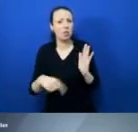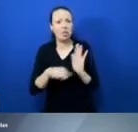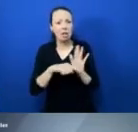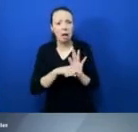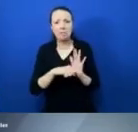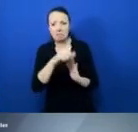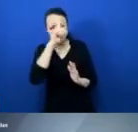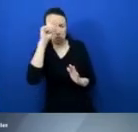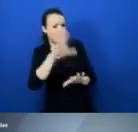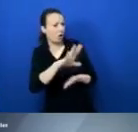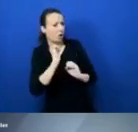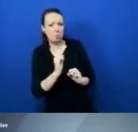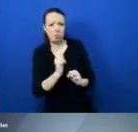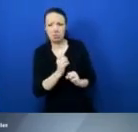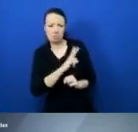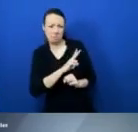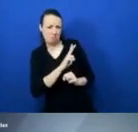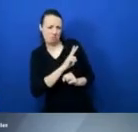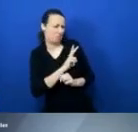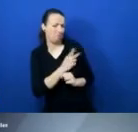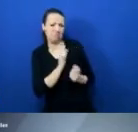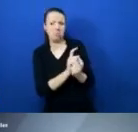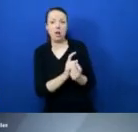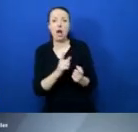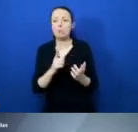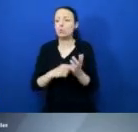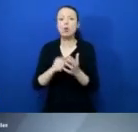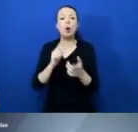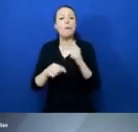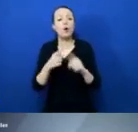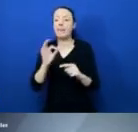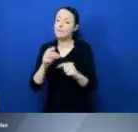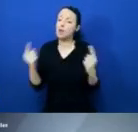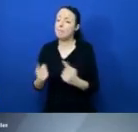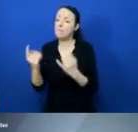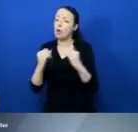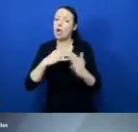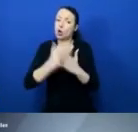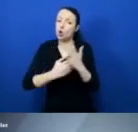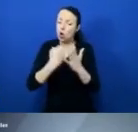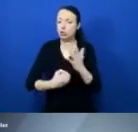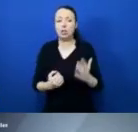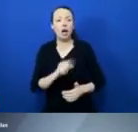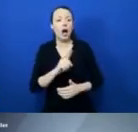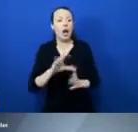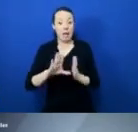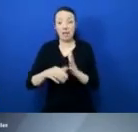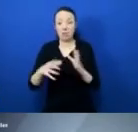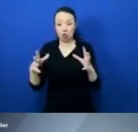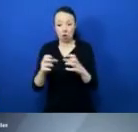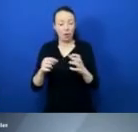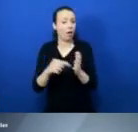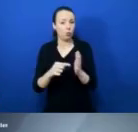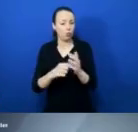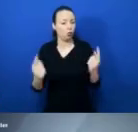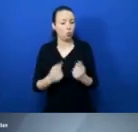they are negatively accepted. They are negatively taken by the administration or by the cities. But in the case of